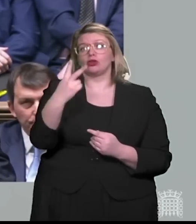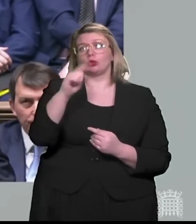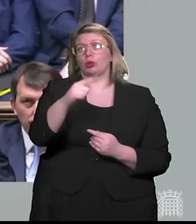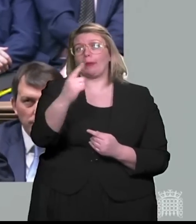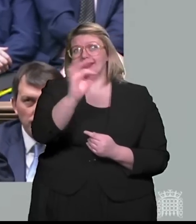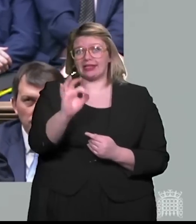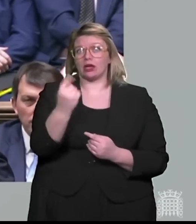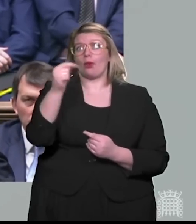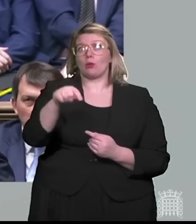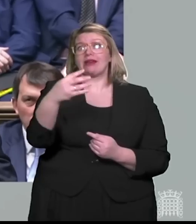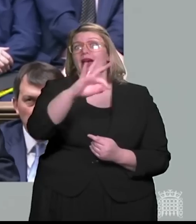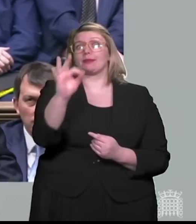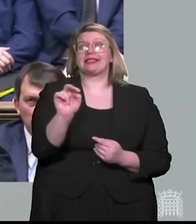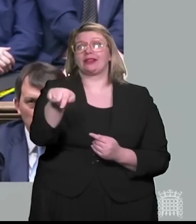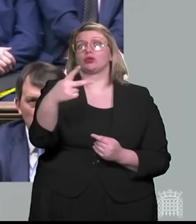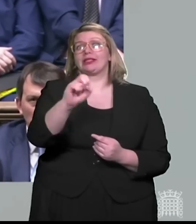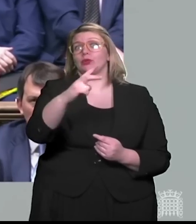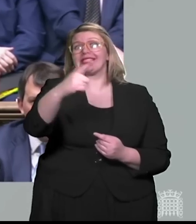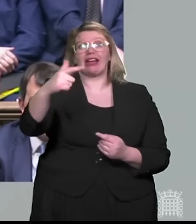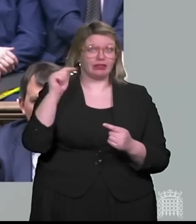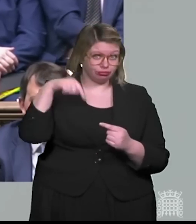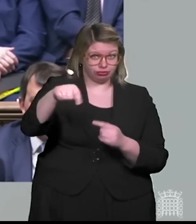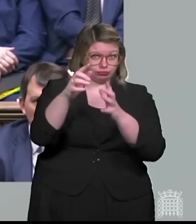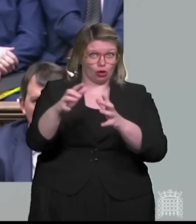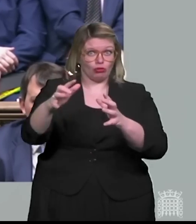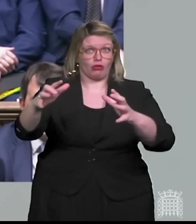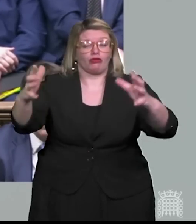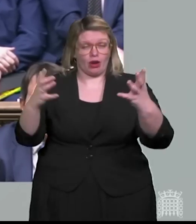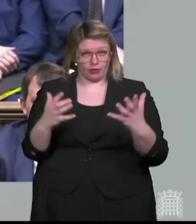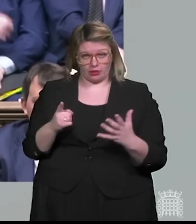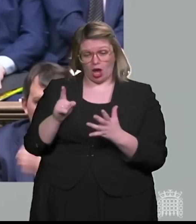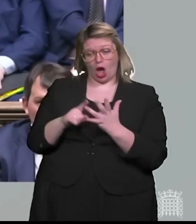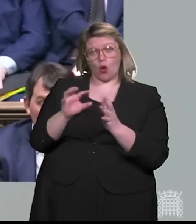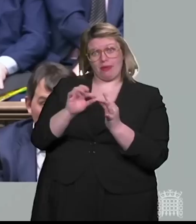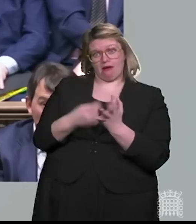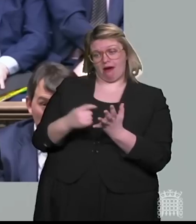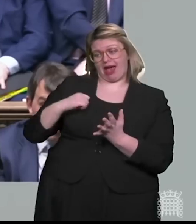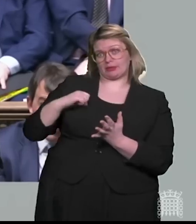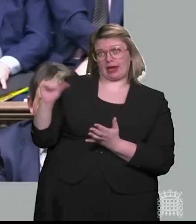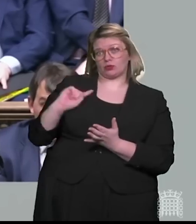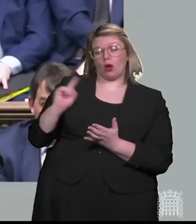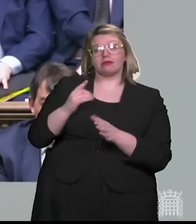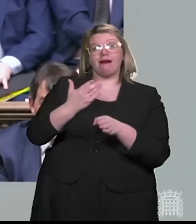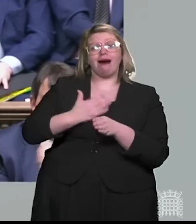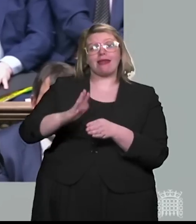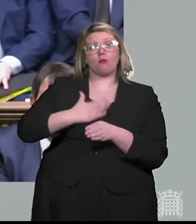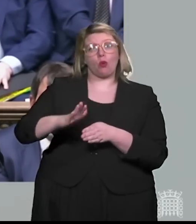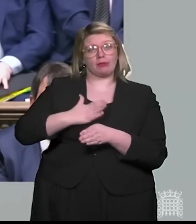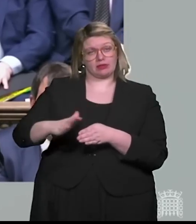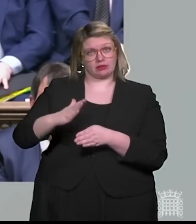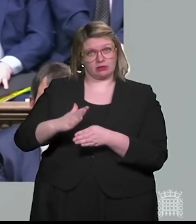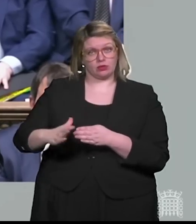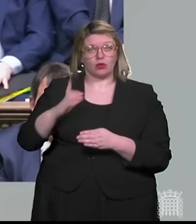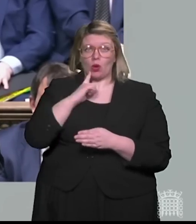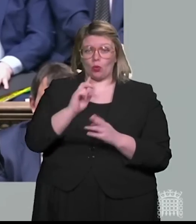and 1.9% in 27. They also expect the unemployment rate to rise by less